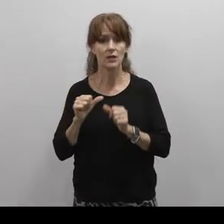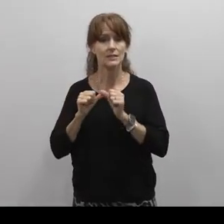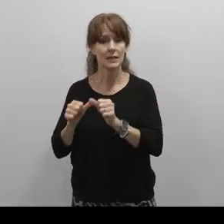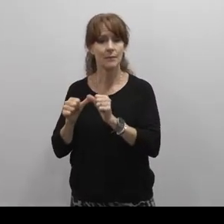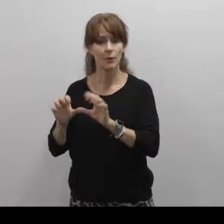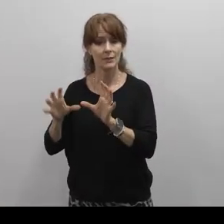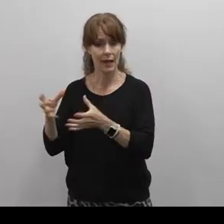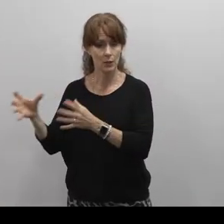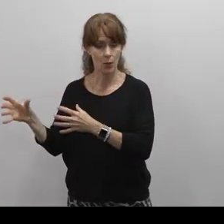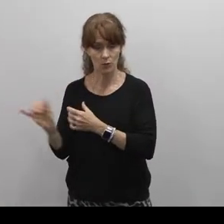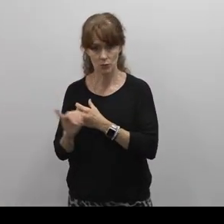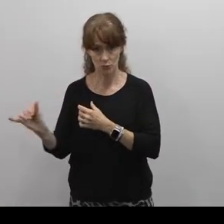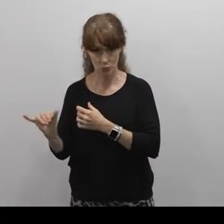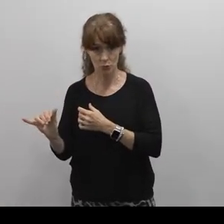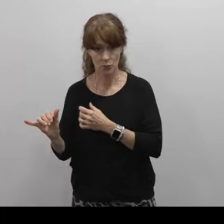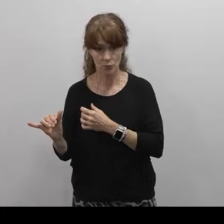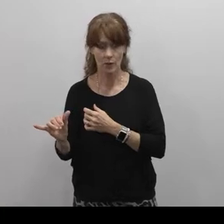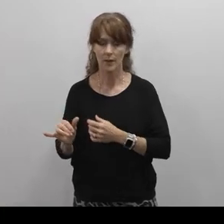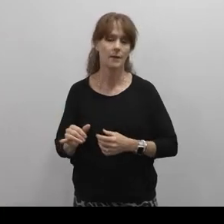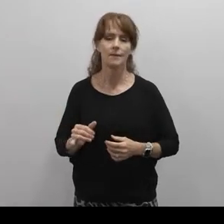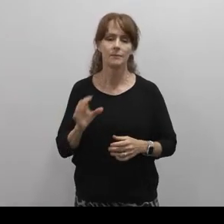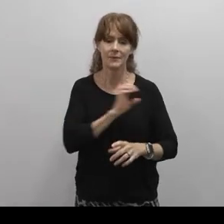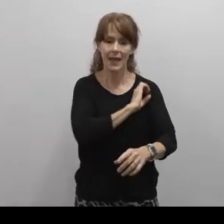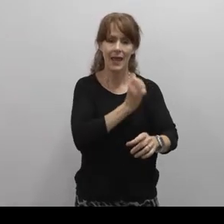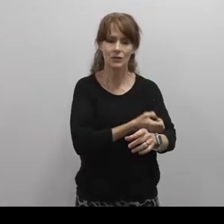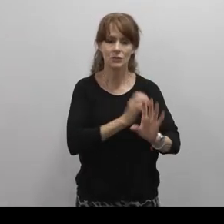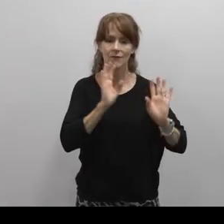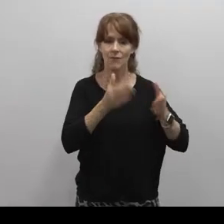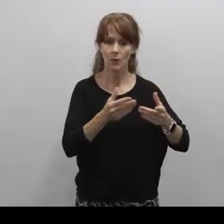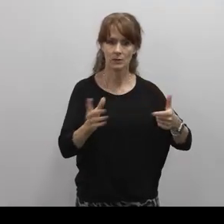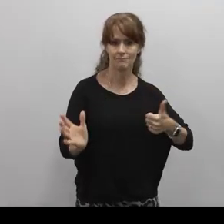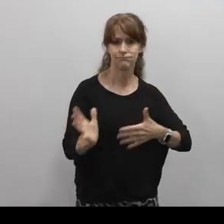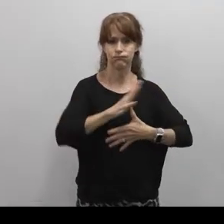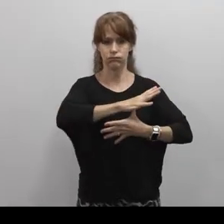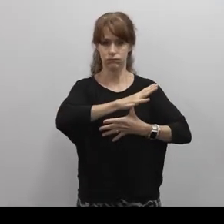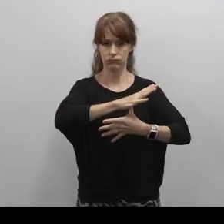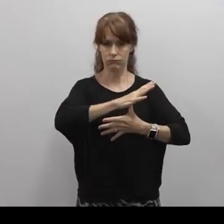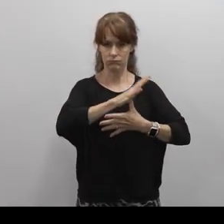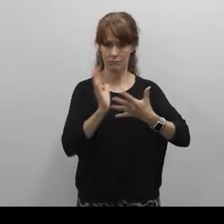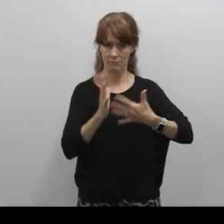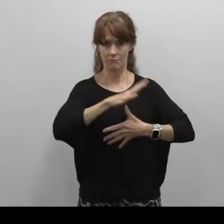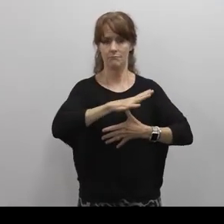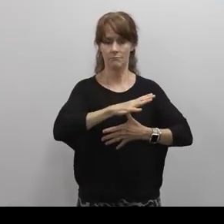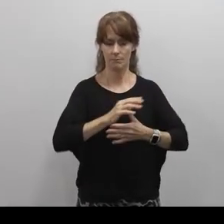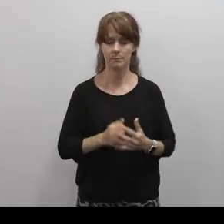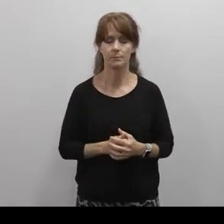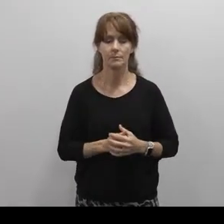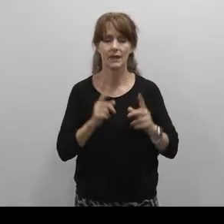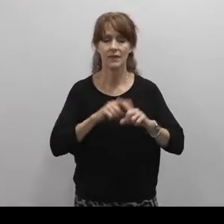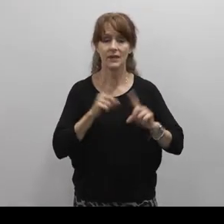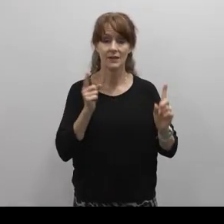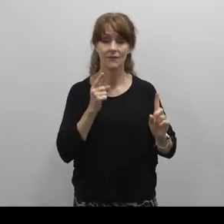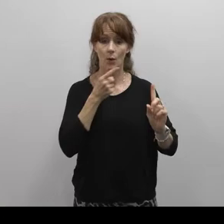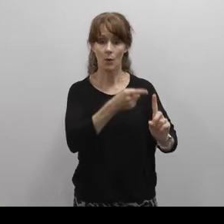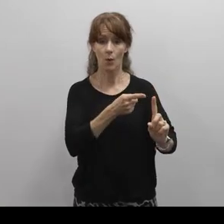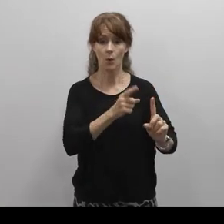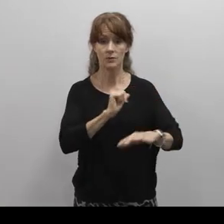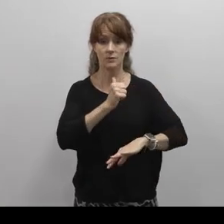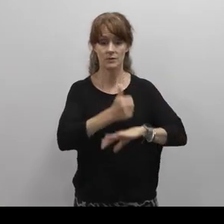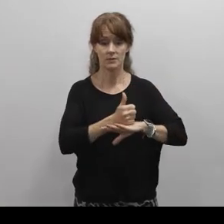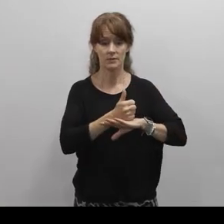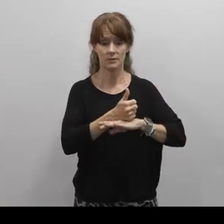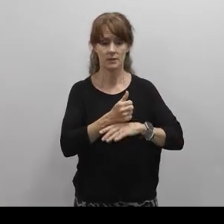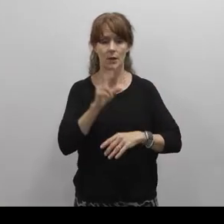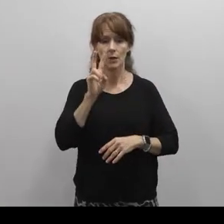sustainability categories as well, right? So again, that's why the energy focus at this point in time. With the different goals, and they're outlined here in